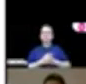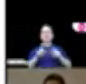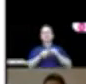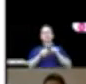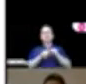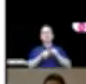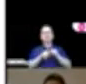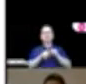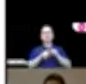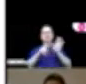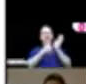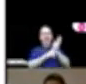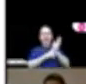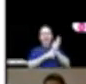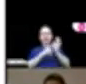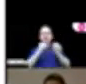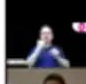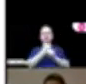LGBT,